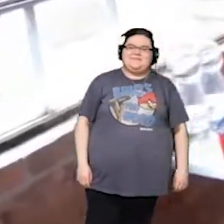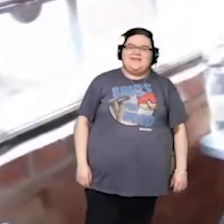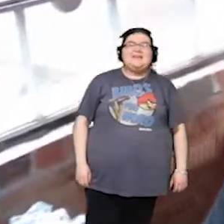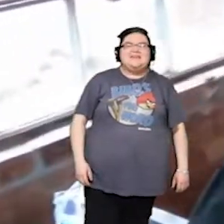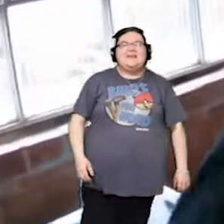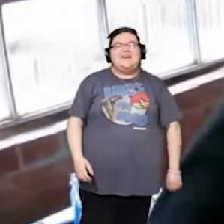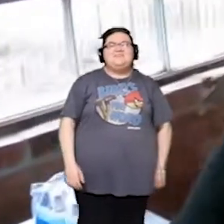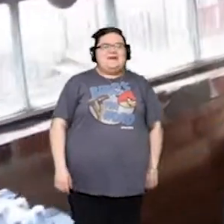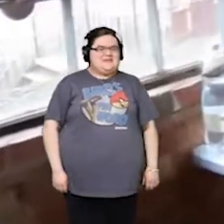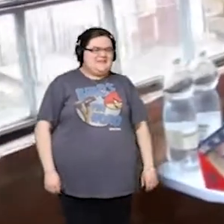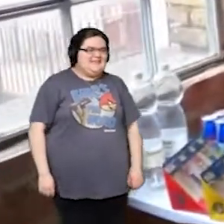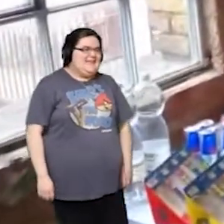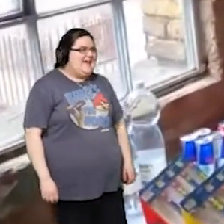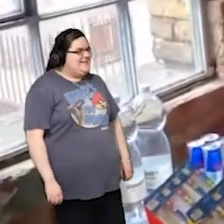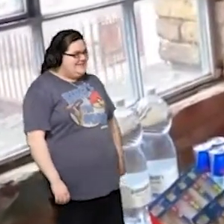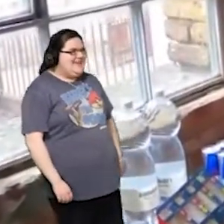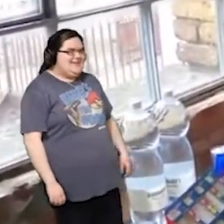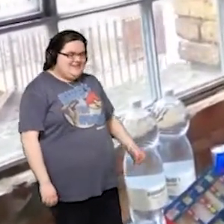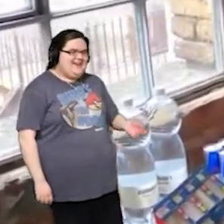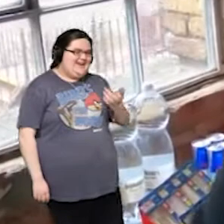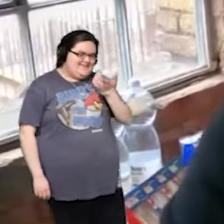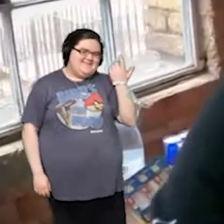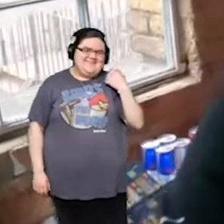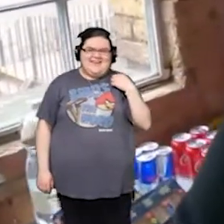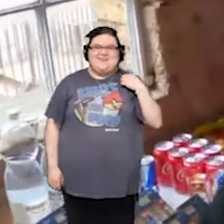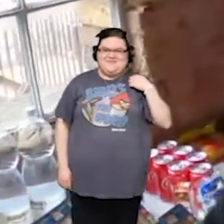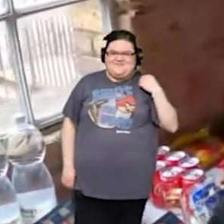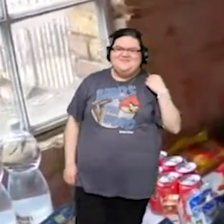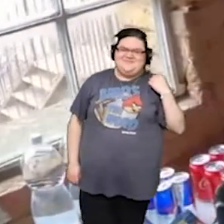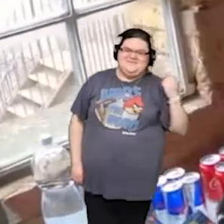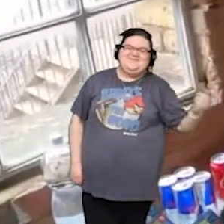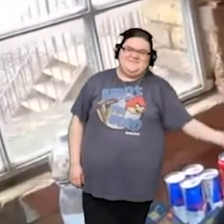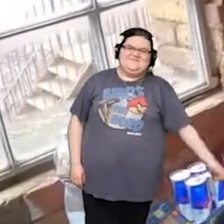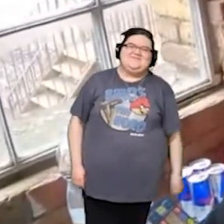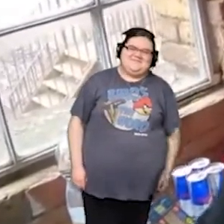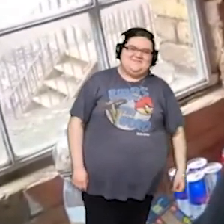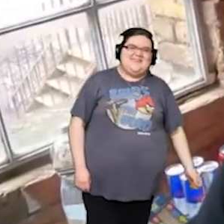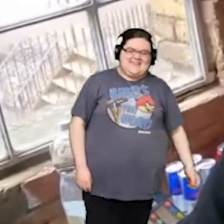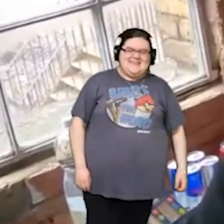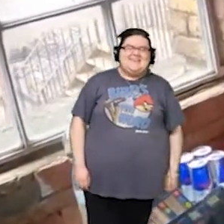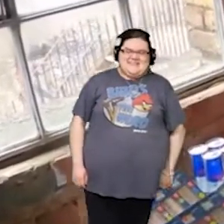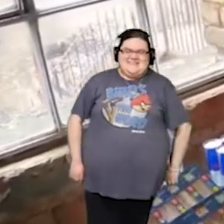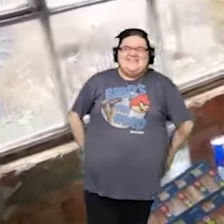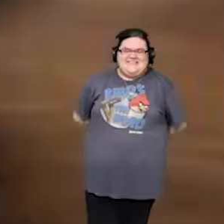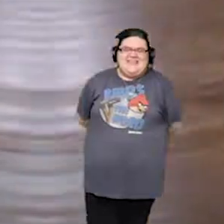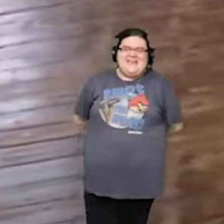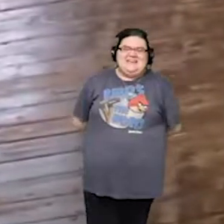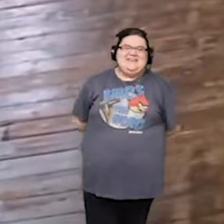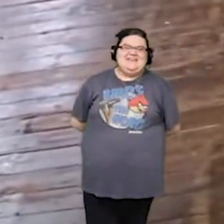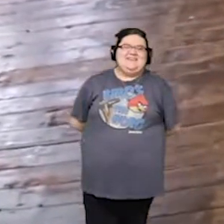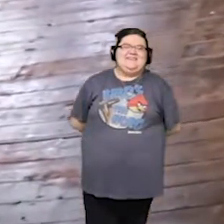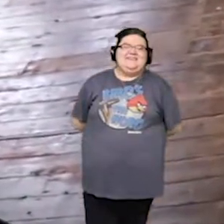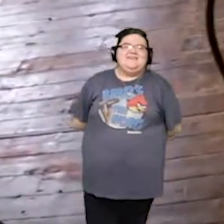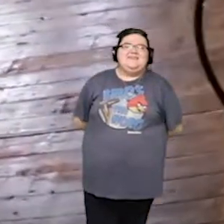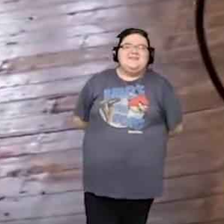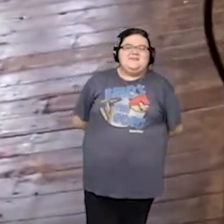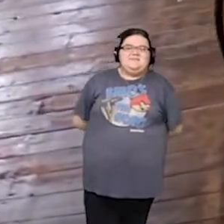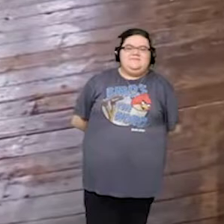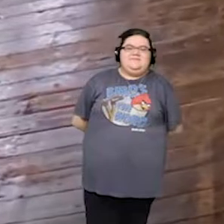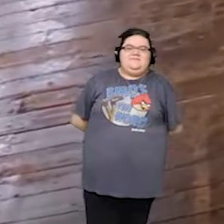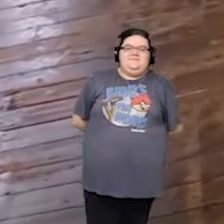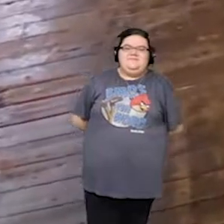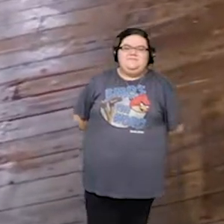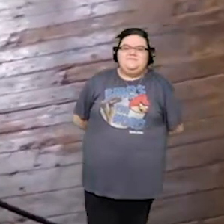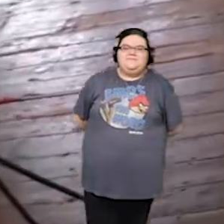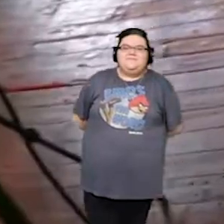maths exam or something? Yeah, and you have basically, that sick feeling yeah, in your stomach yeah, when yeah, you go into the exam hall? That's the exact feeling I've got now. Okay, yeah. Another cool feature of the